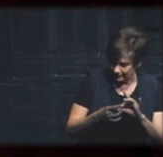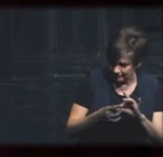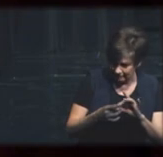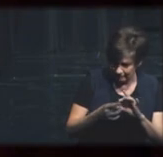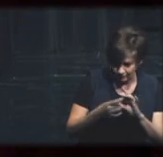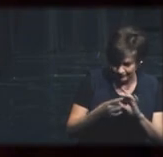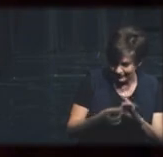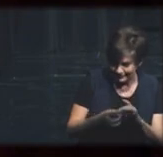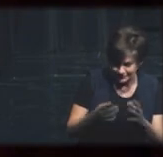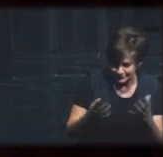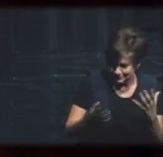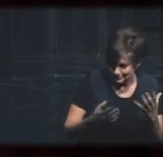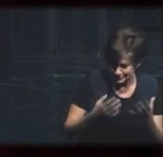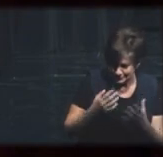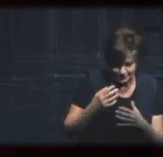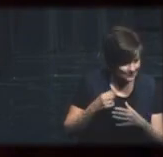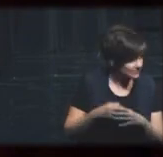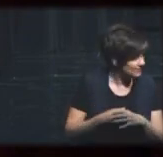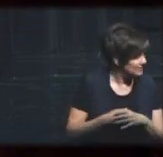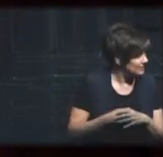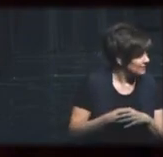trouble. Right.